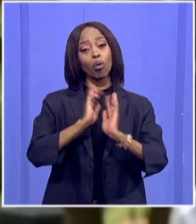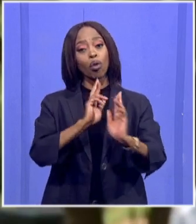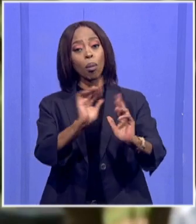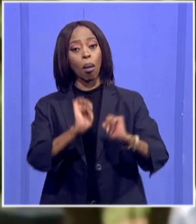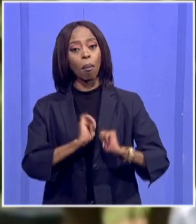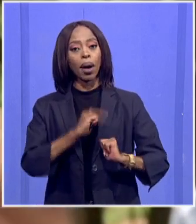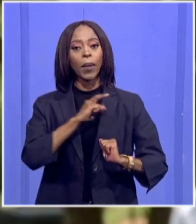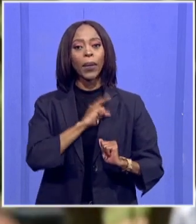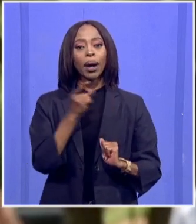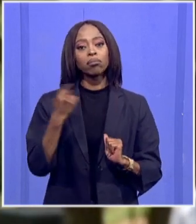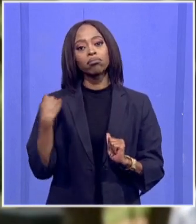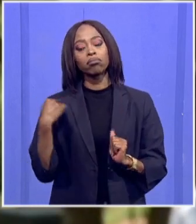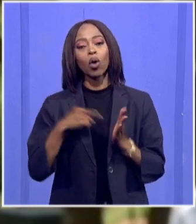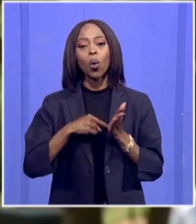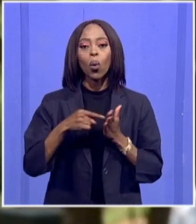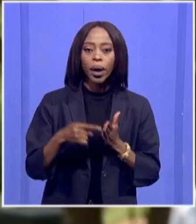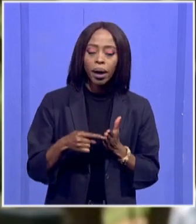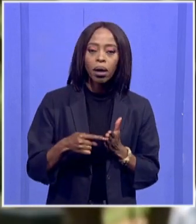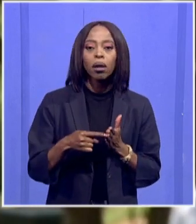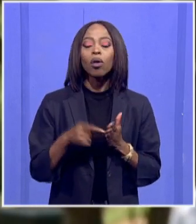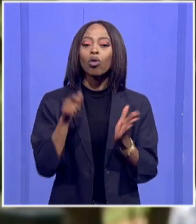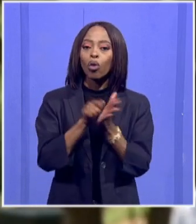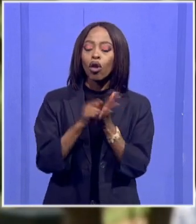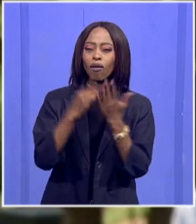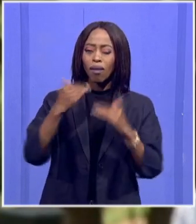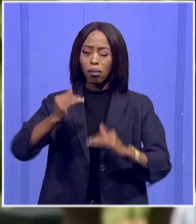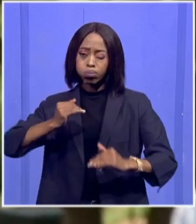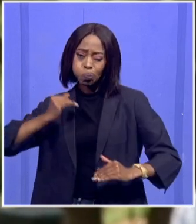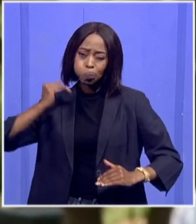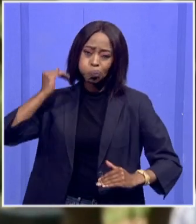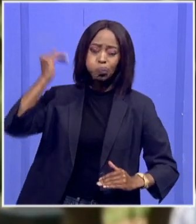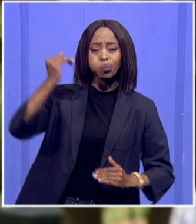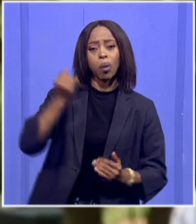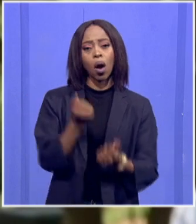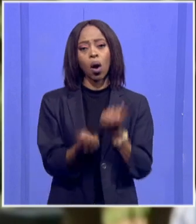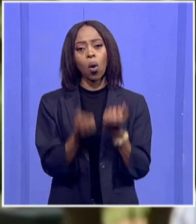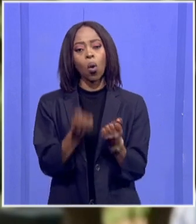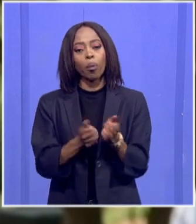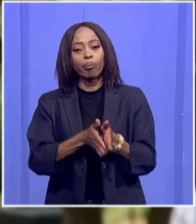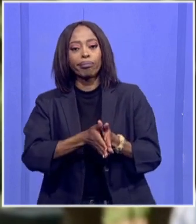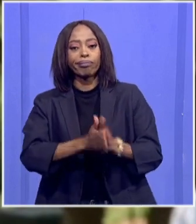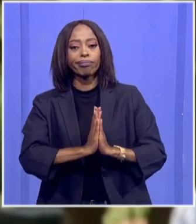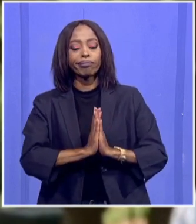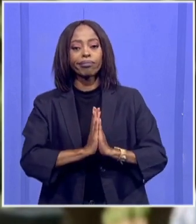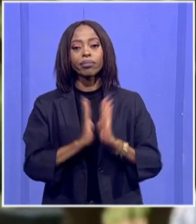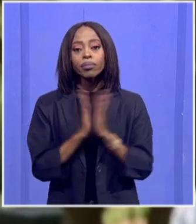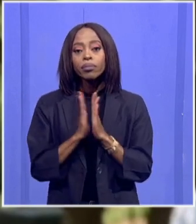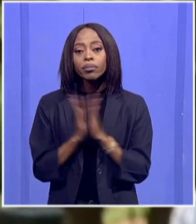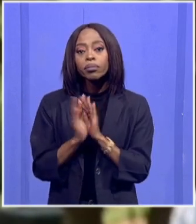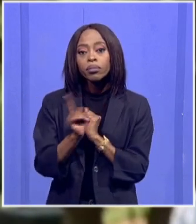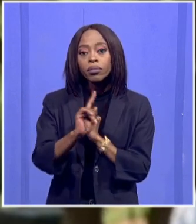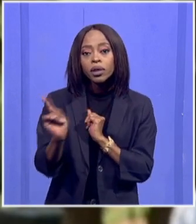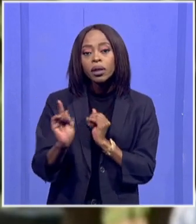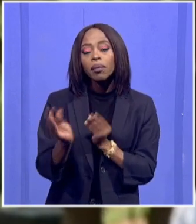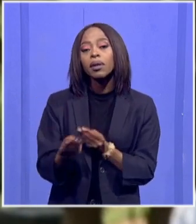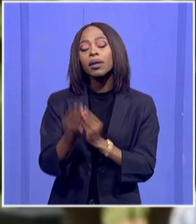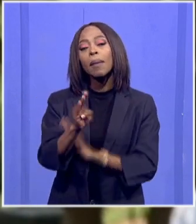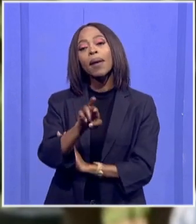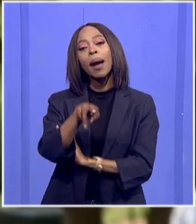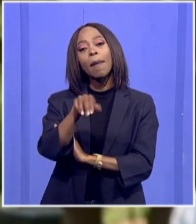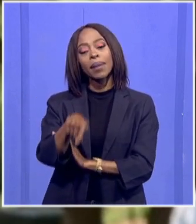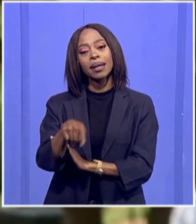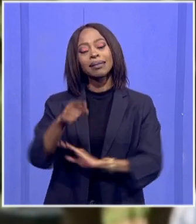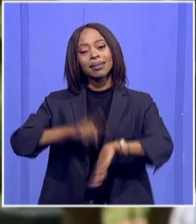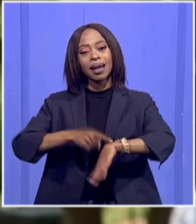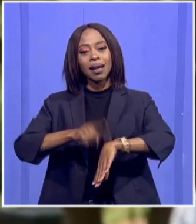during the course of the week, wrote to the Supreme Court of Appeal asking to give the BRP timelines,